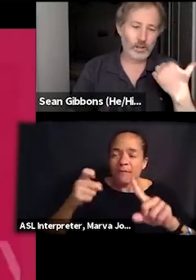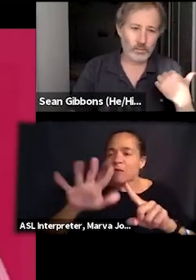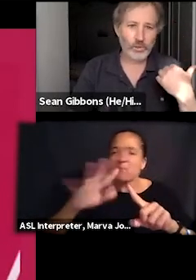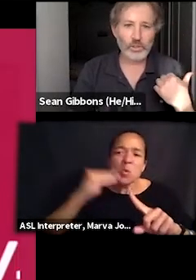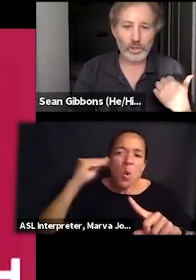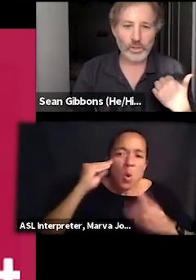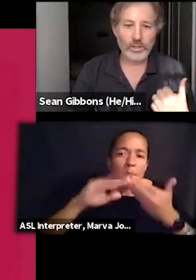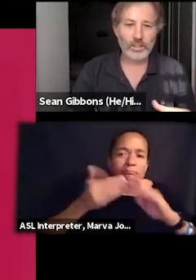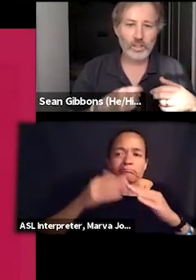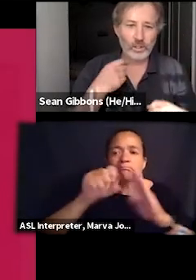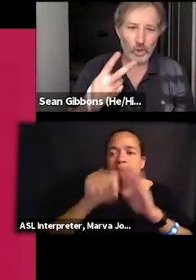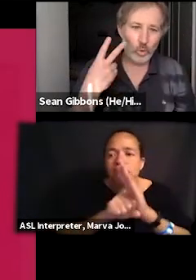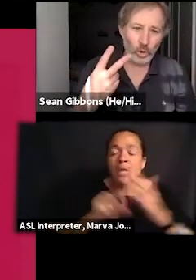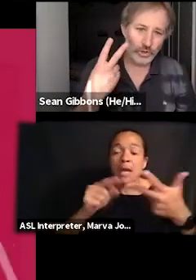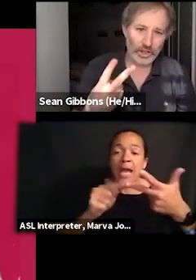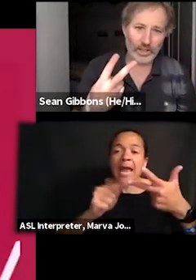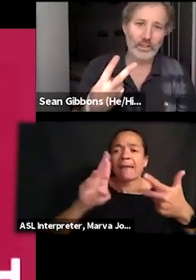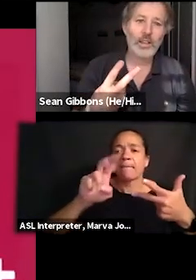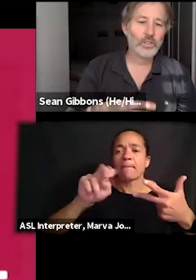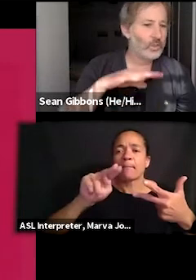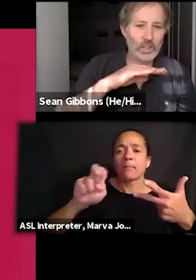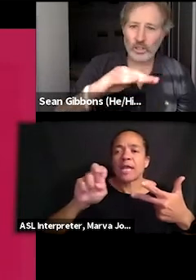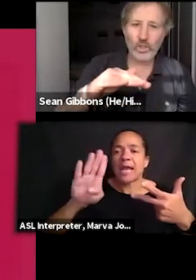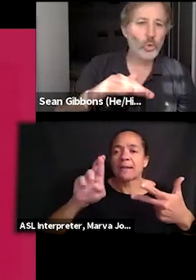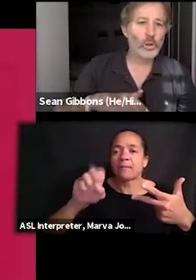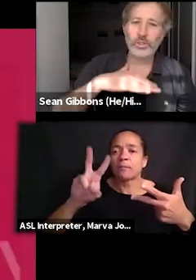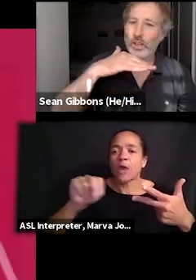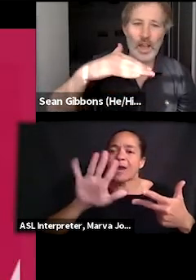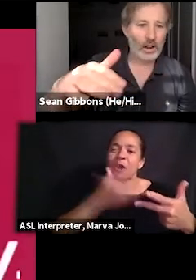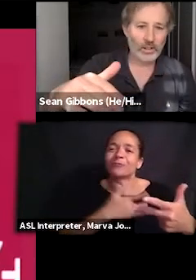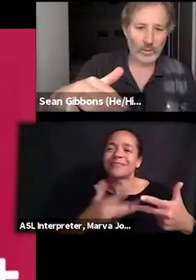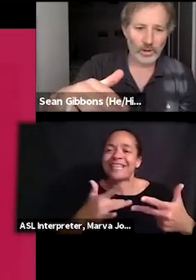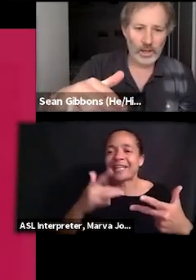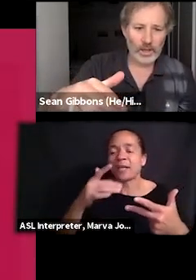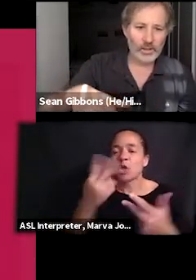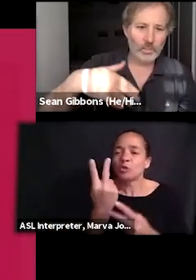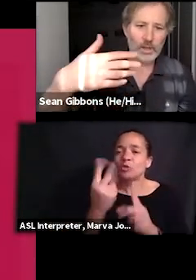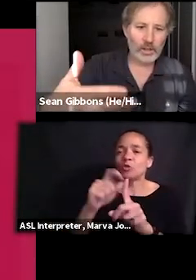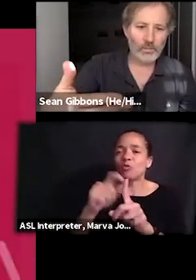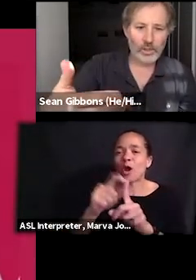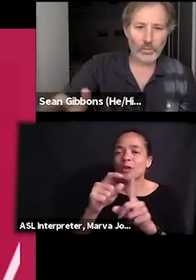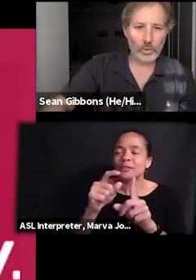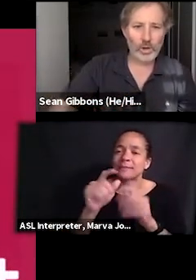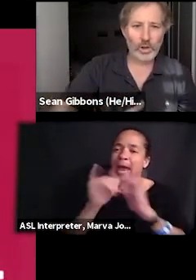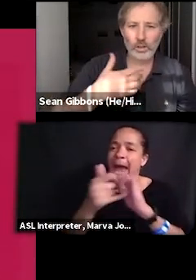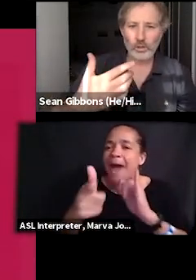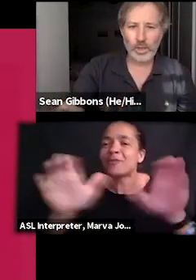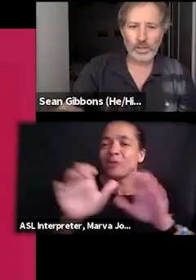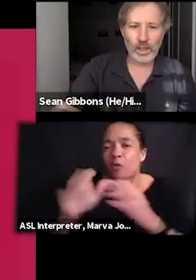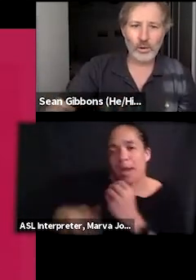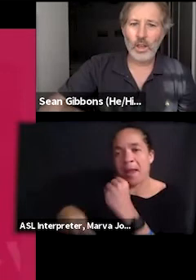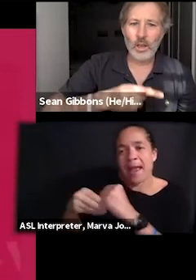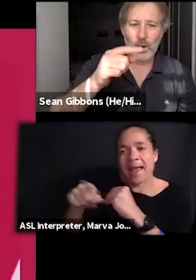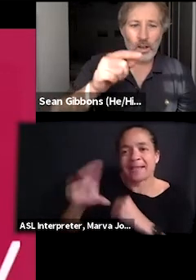Brown down at the University of Houston, and that's the two-word check-in. So just in two words, how you doing? And let's be in conversation with one another as we